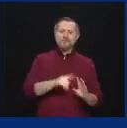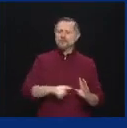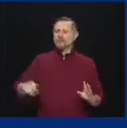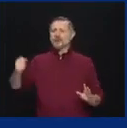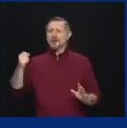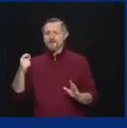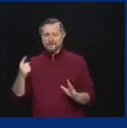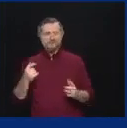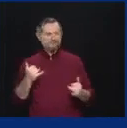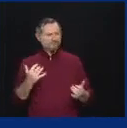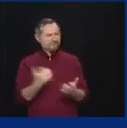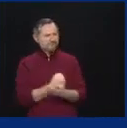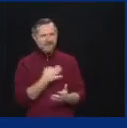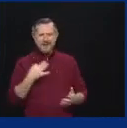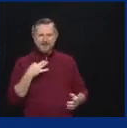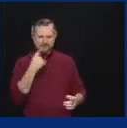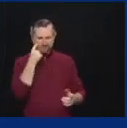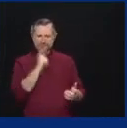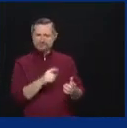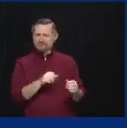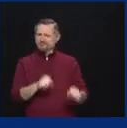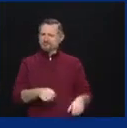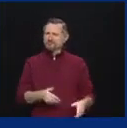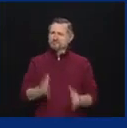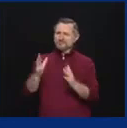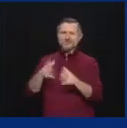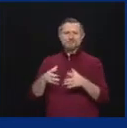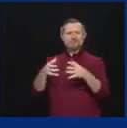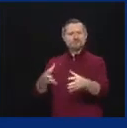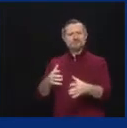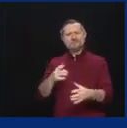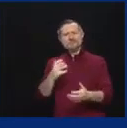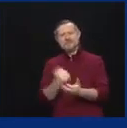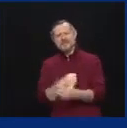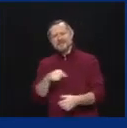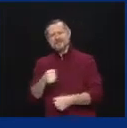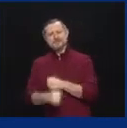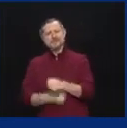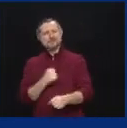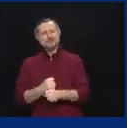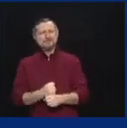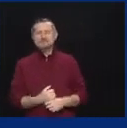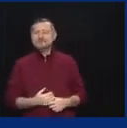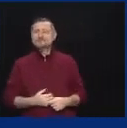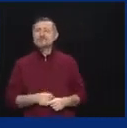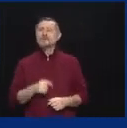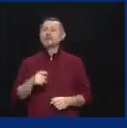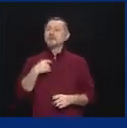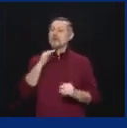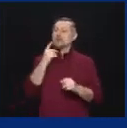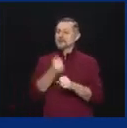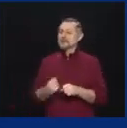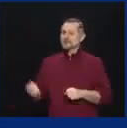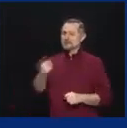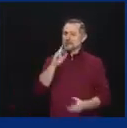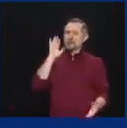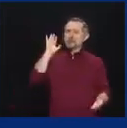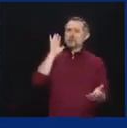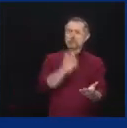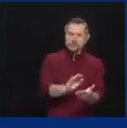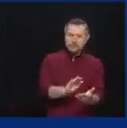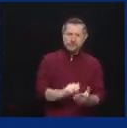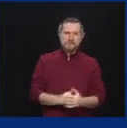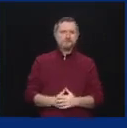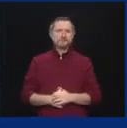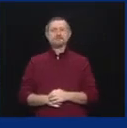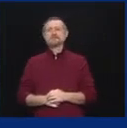going to be something you can do as a family together, one of your family traditions this year, so we don't have to deal with this again next year. So I actually have some official work